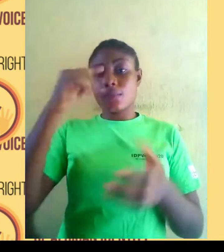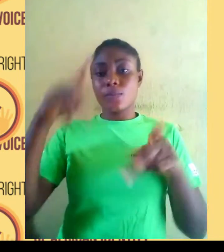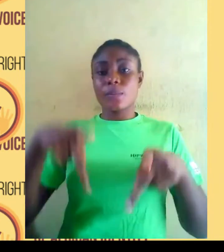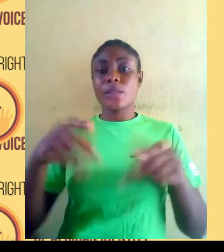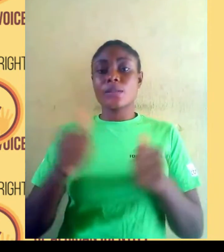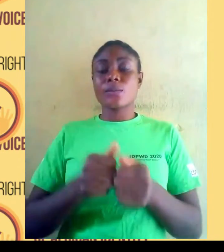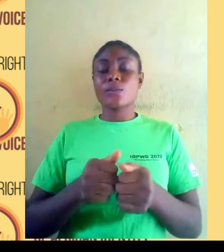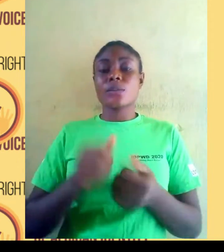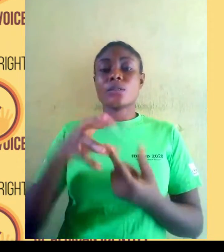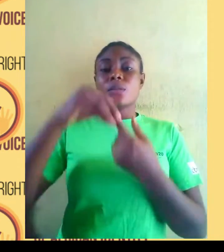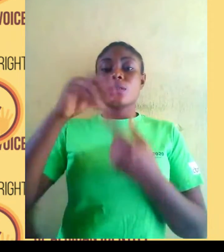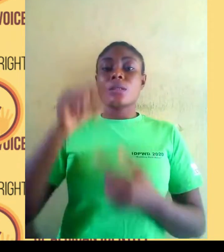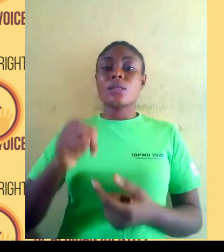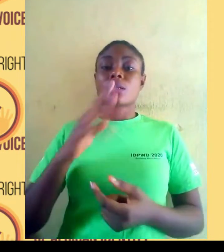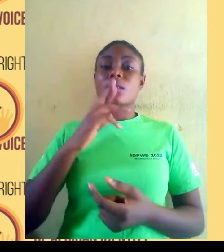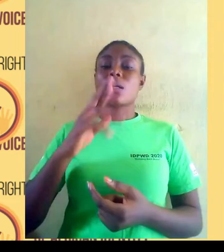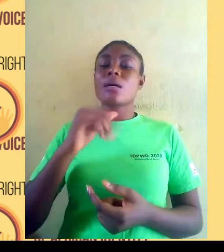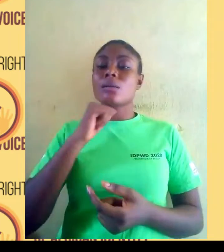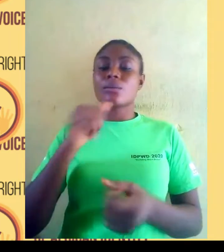are inadequate or